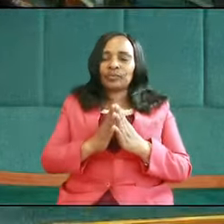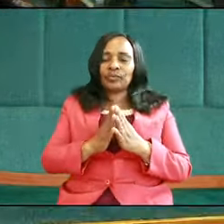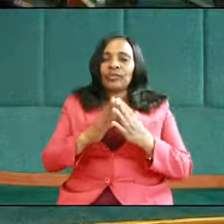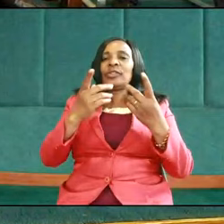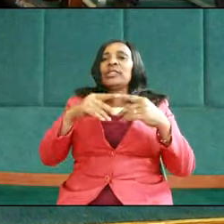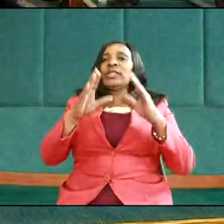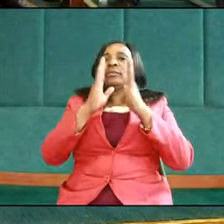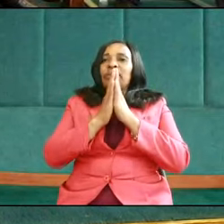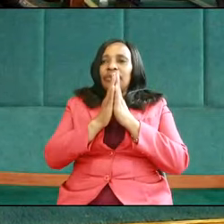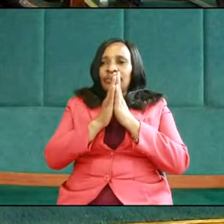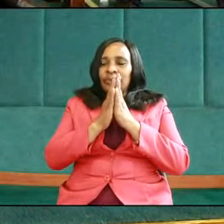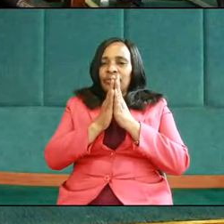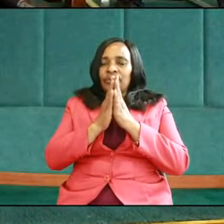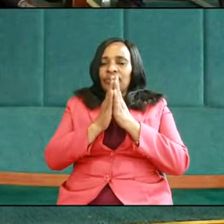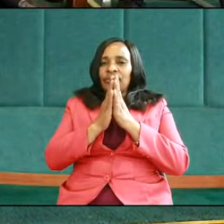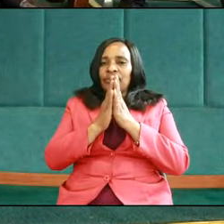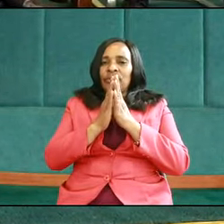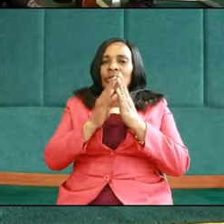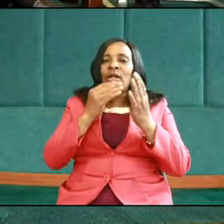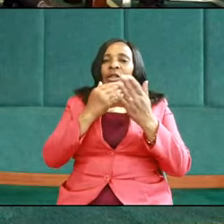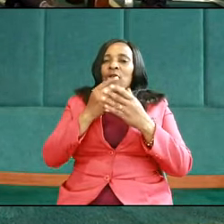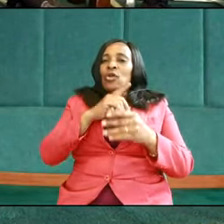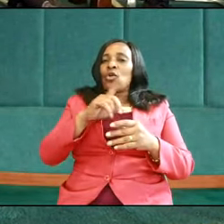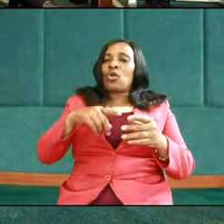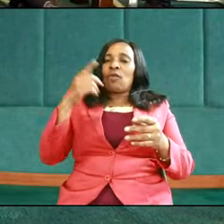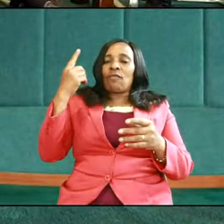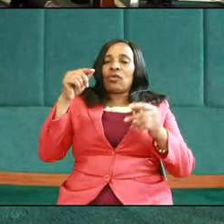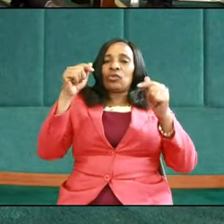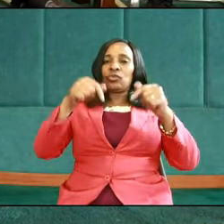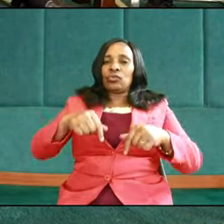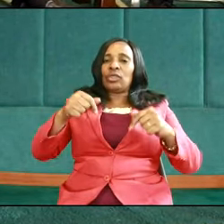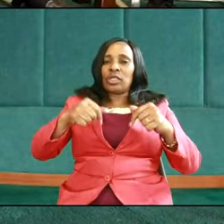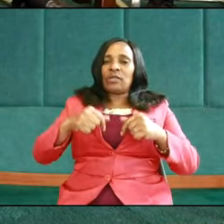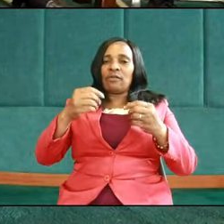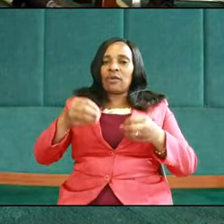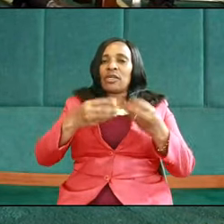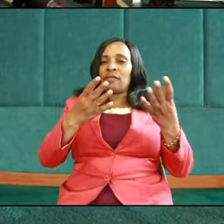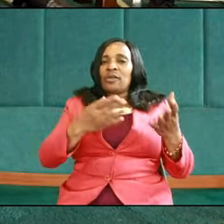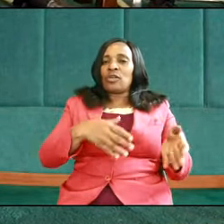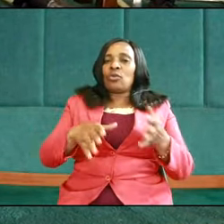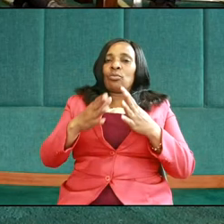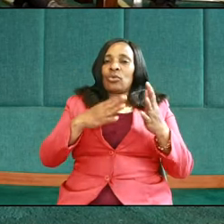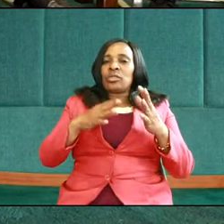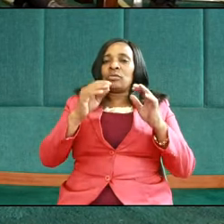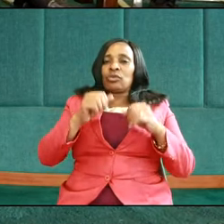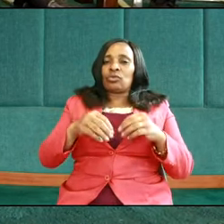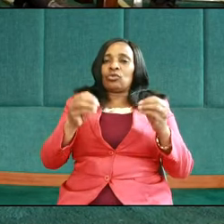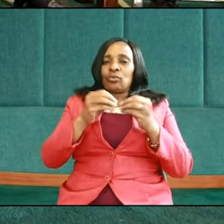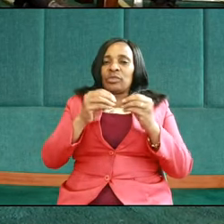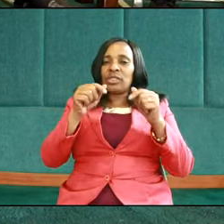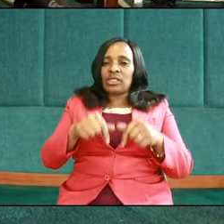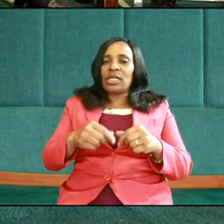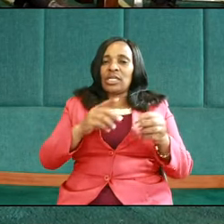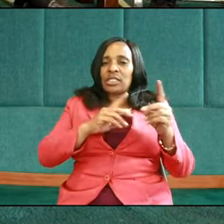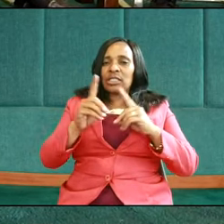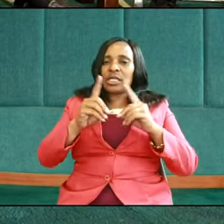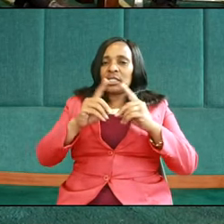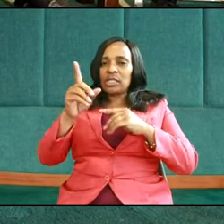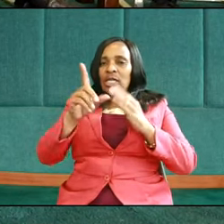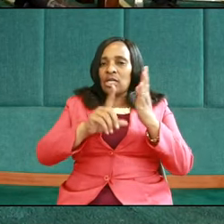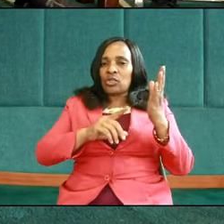Let's pray. Thank you, Lord, for today, for giving us this opportunity to meet here and discuss the lesson,